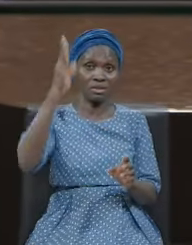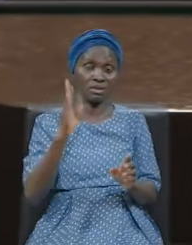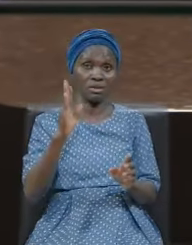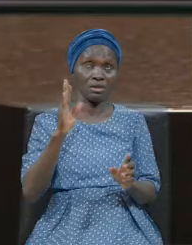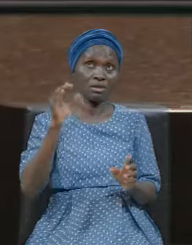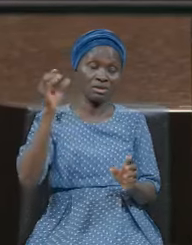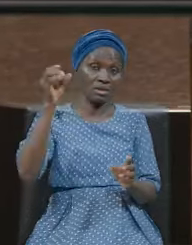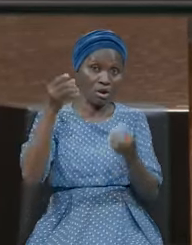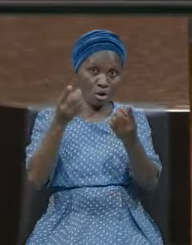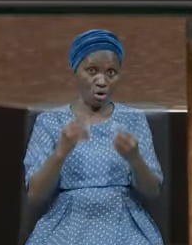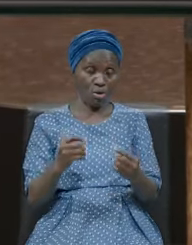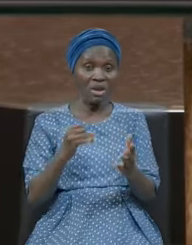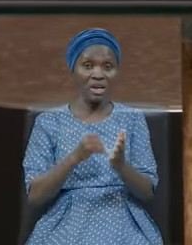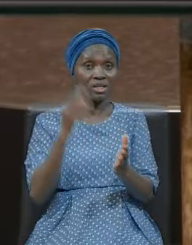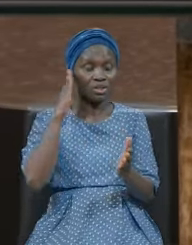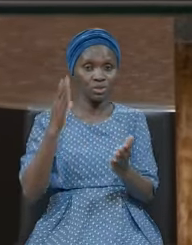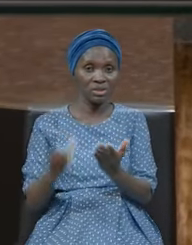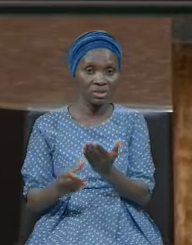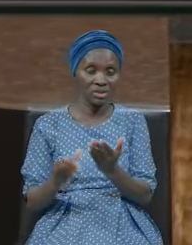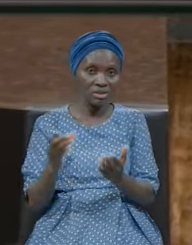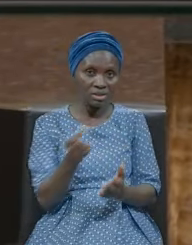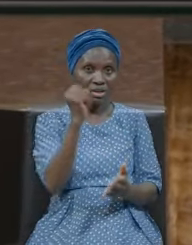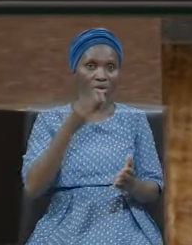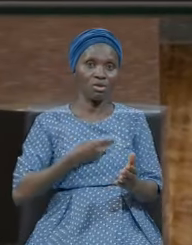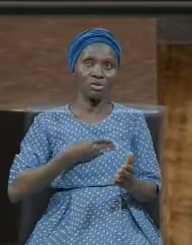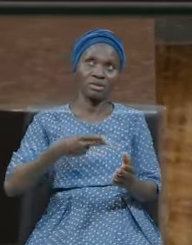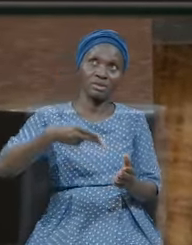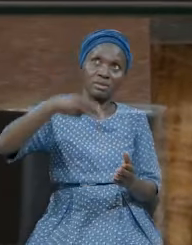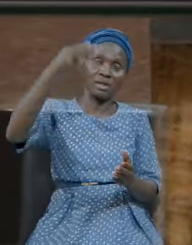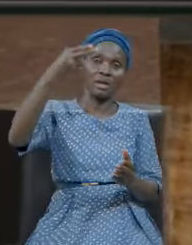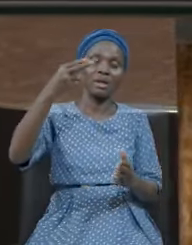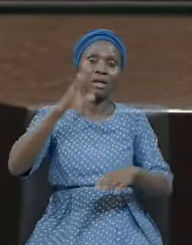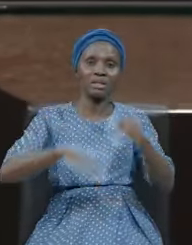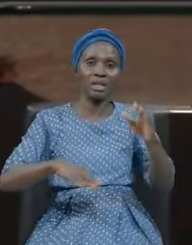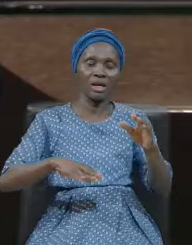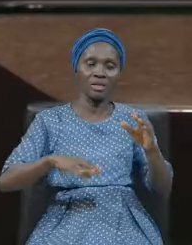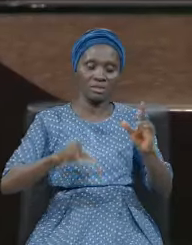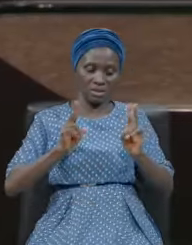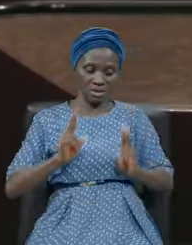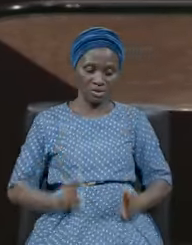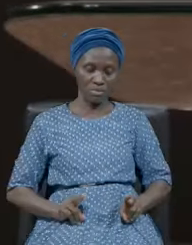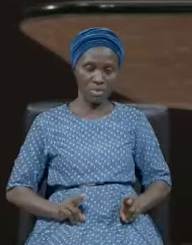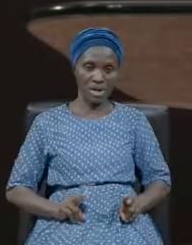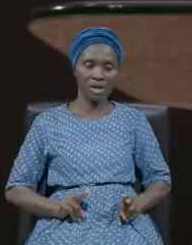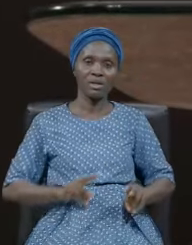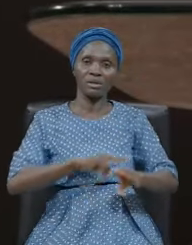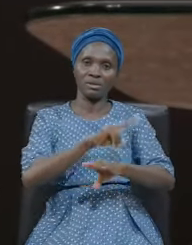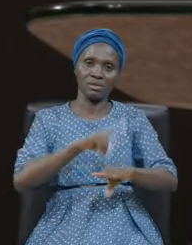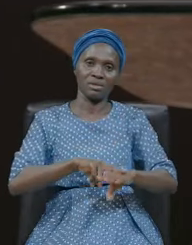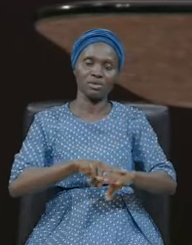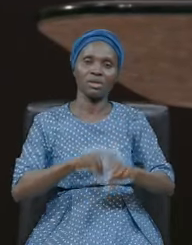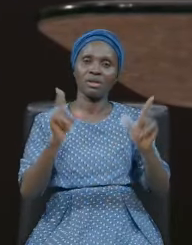the human natural level. Because now we transcend. Look at that